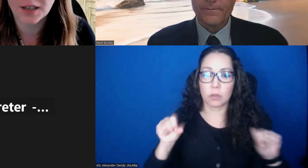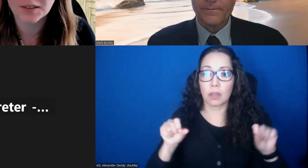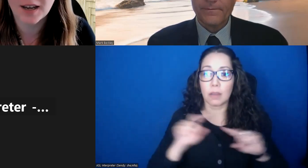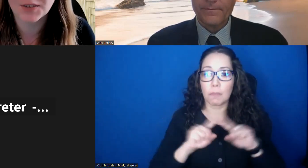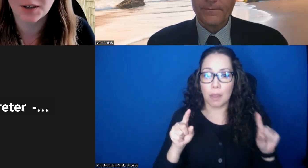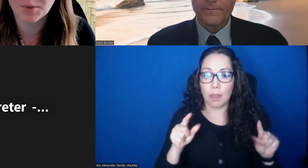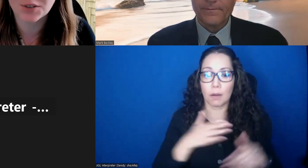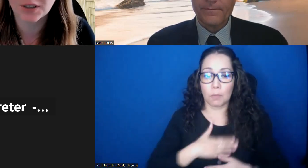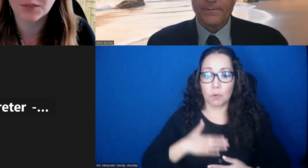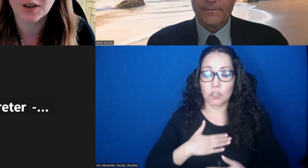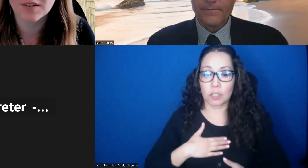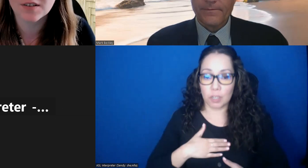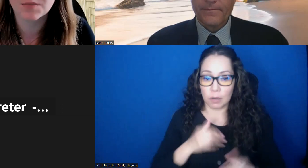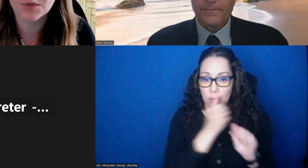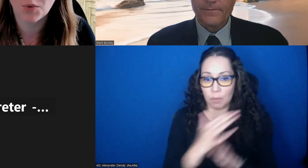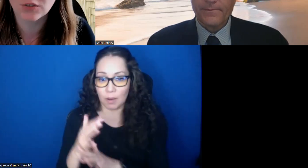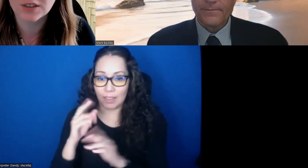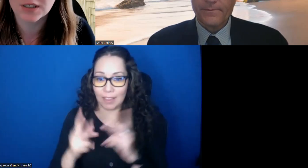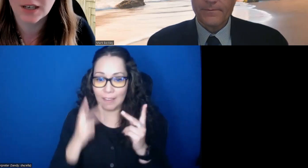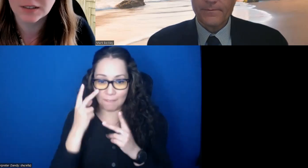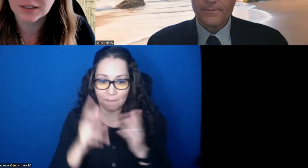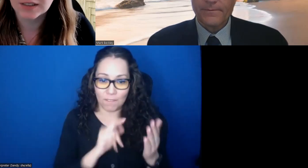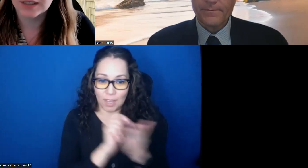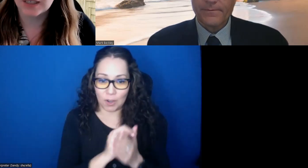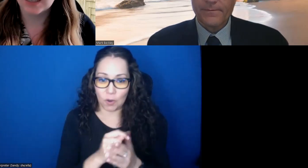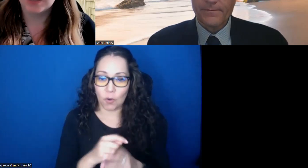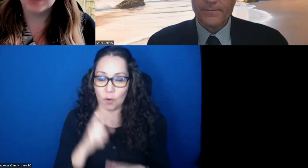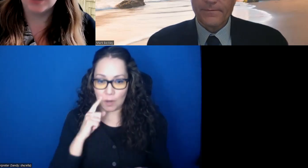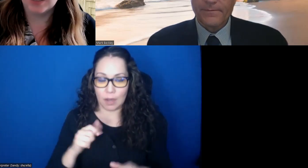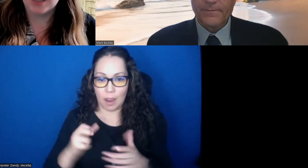the video and having the opportunity for us to watch it today.